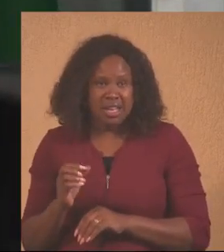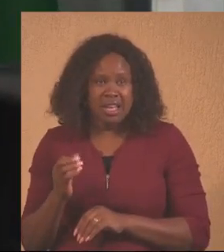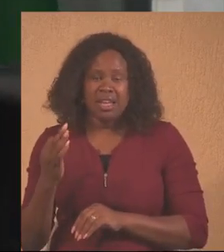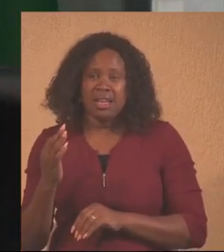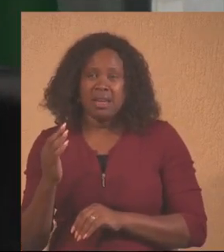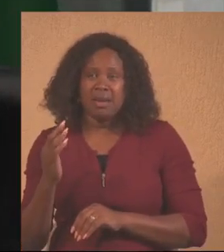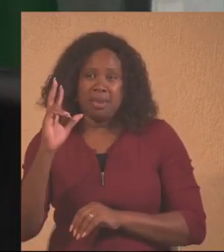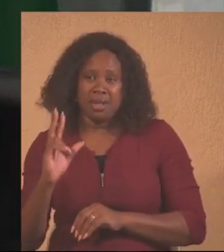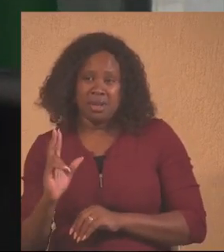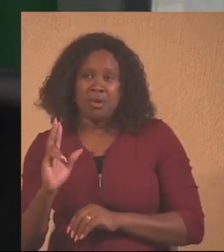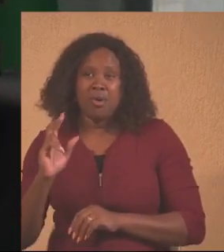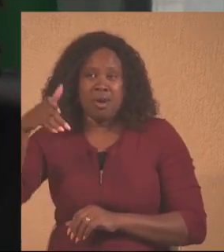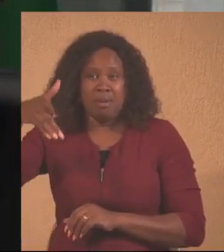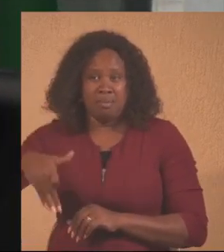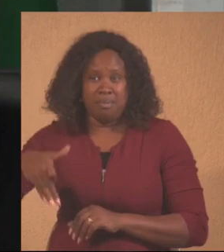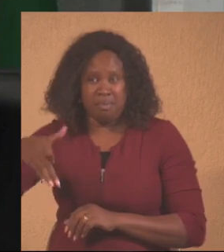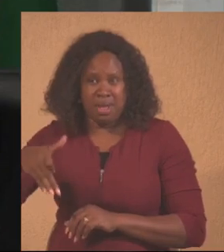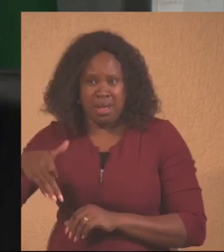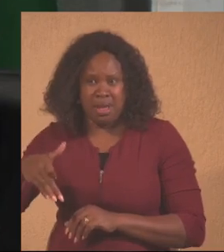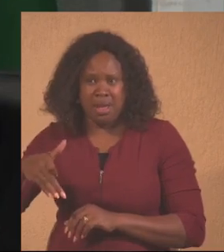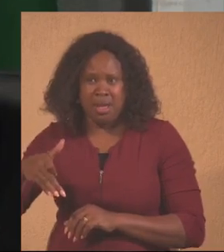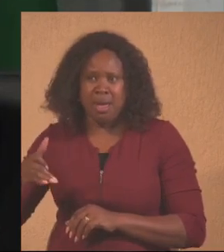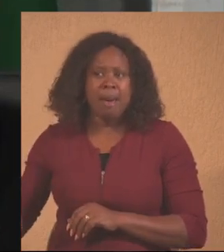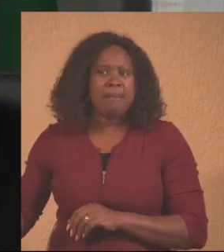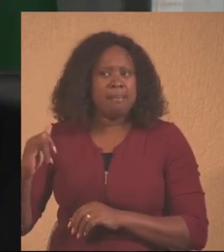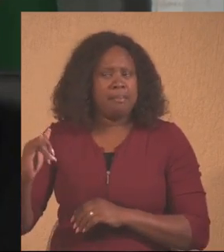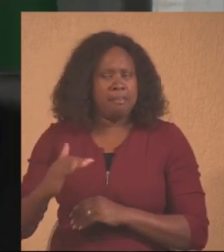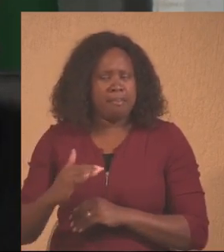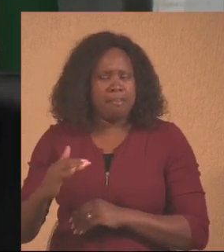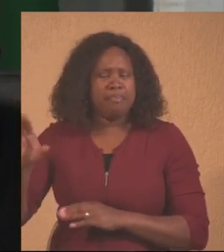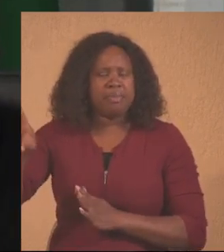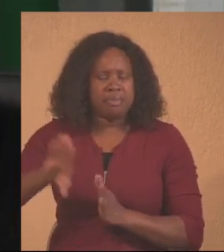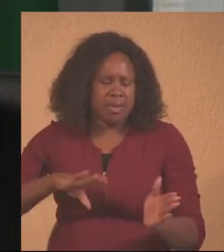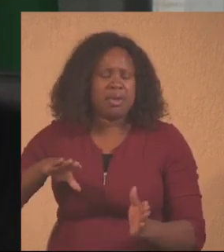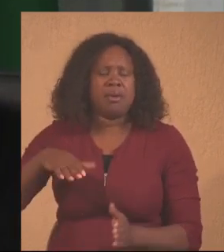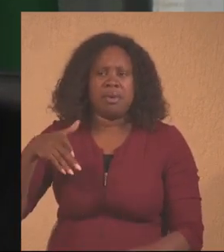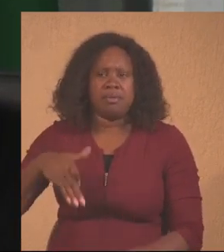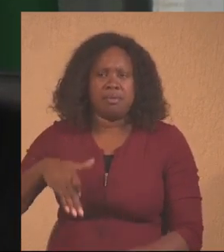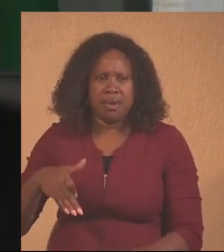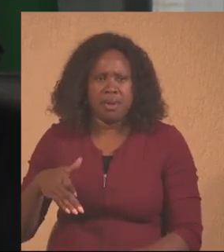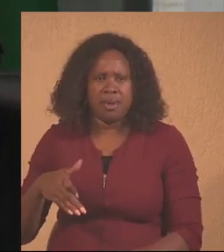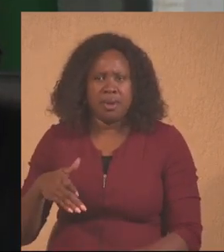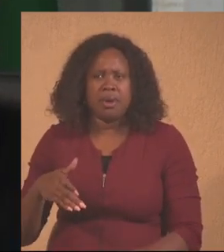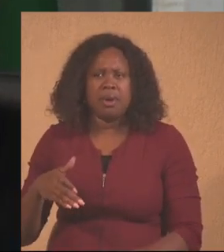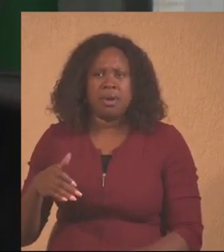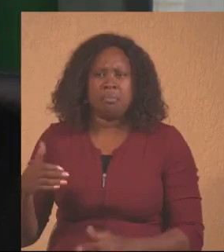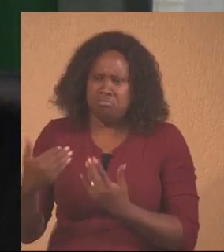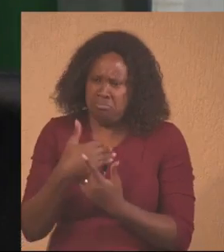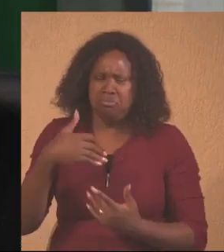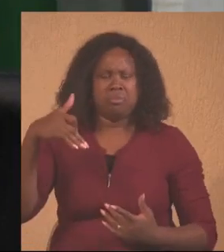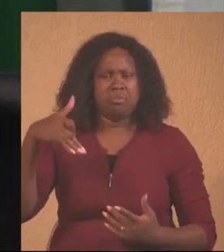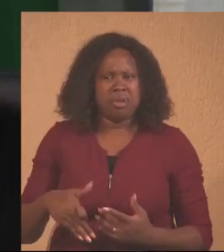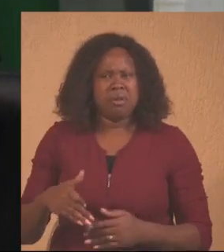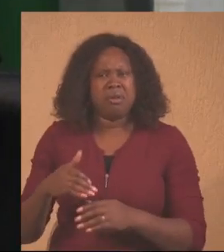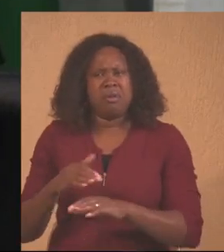presumably a Namibian citizen is returning back to Namibia and would like to then come back to the country? What is the procedure